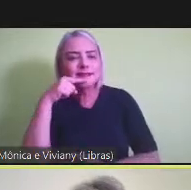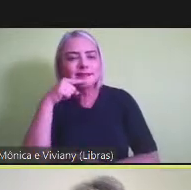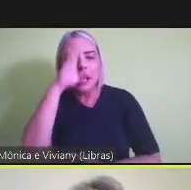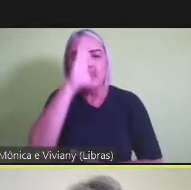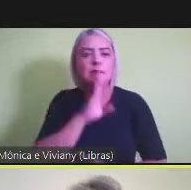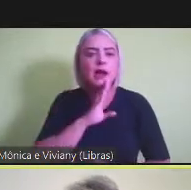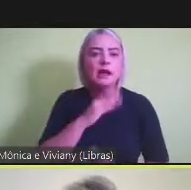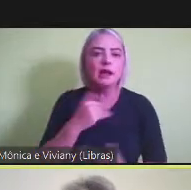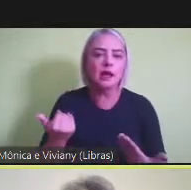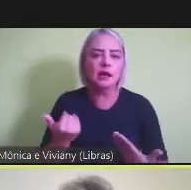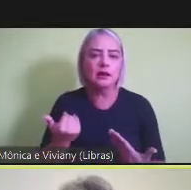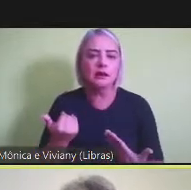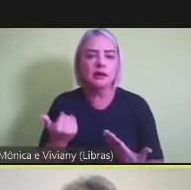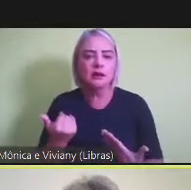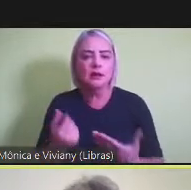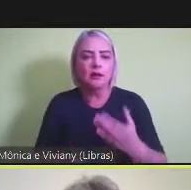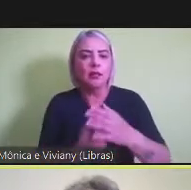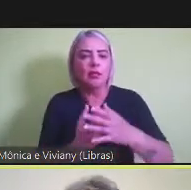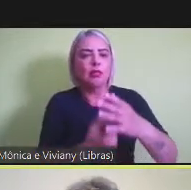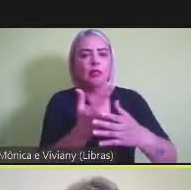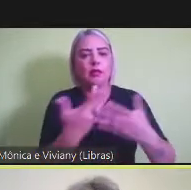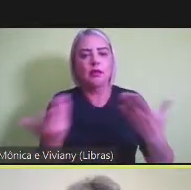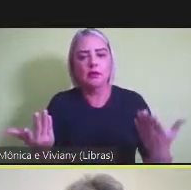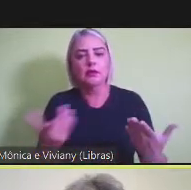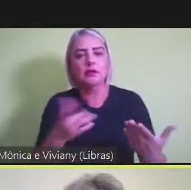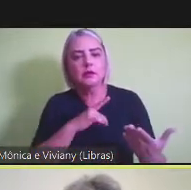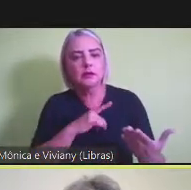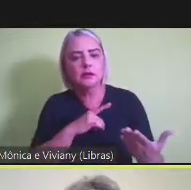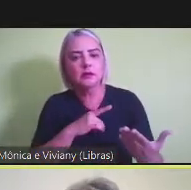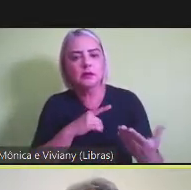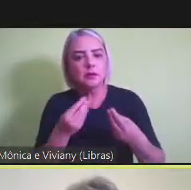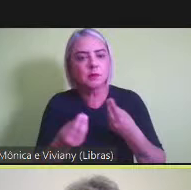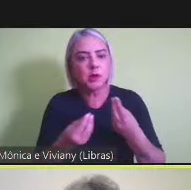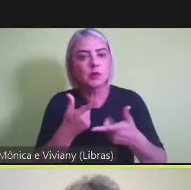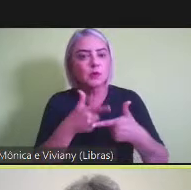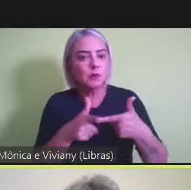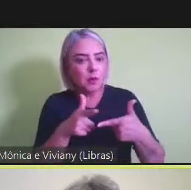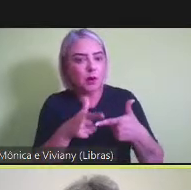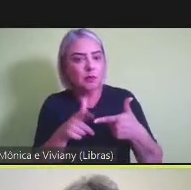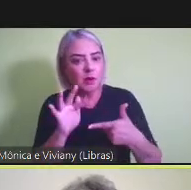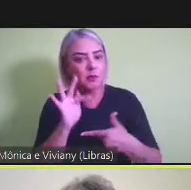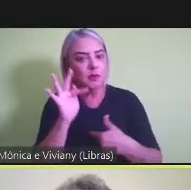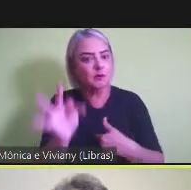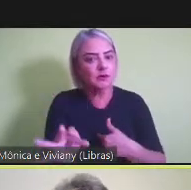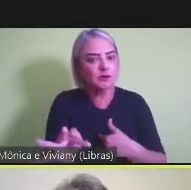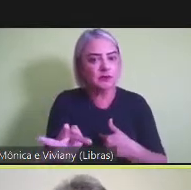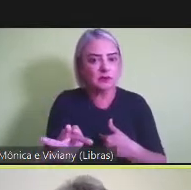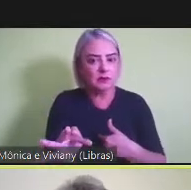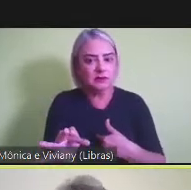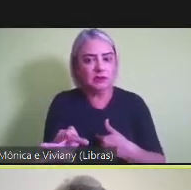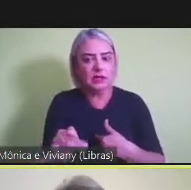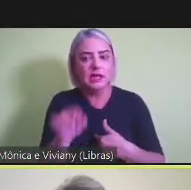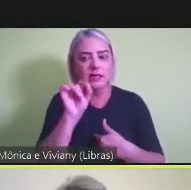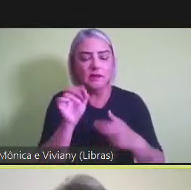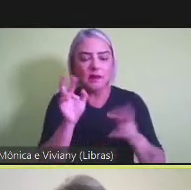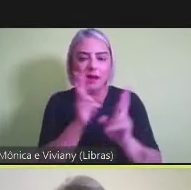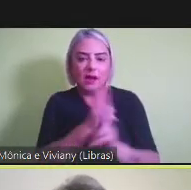the standardized corn that is industrially in large scale is produced that might bring